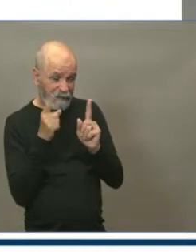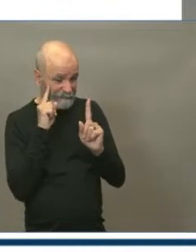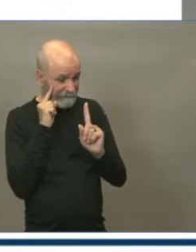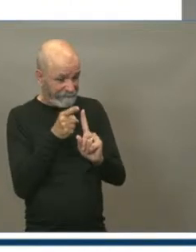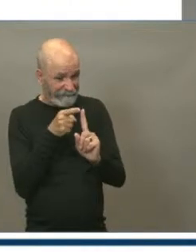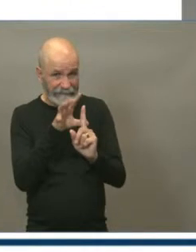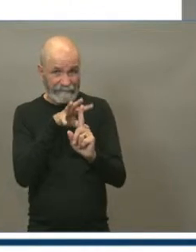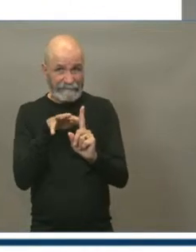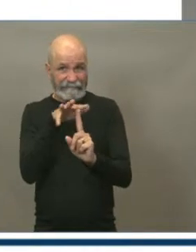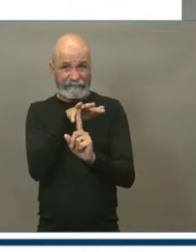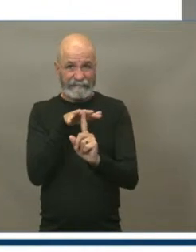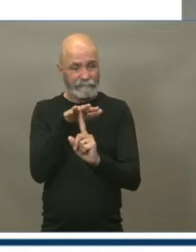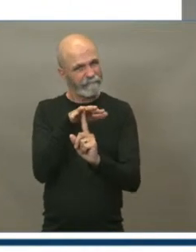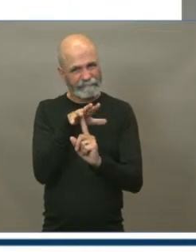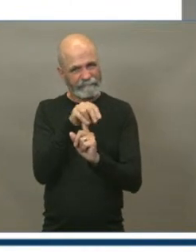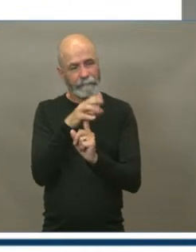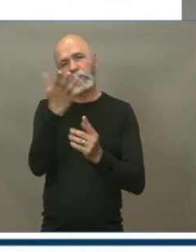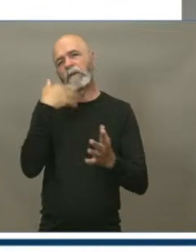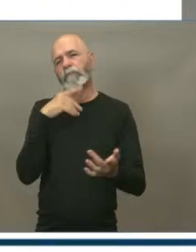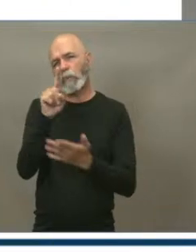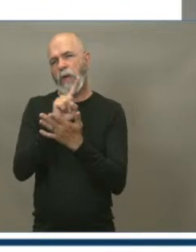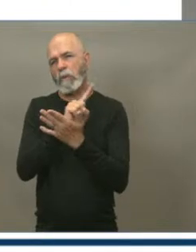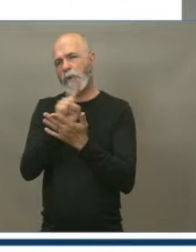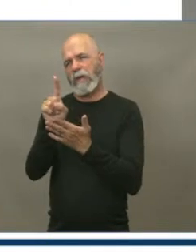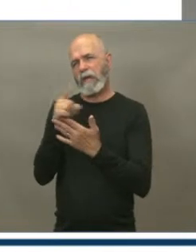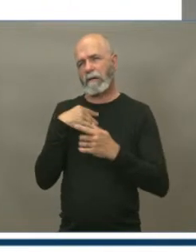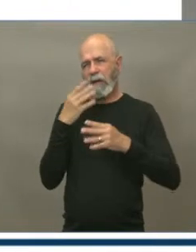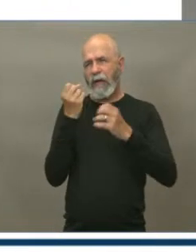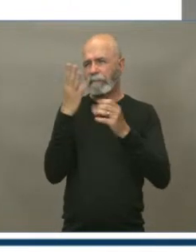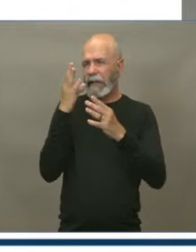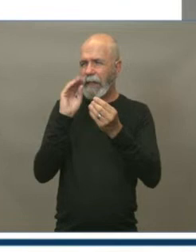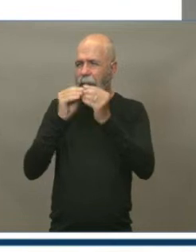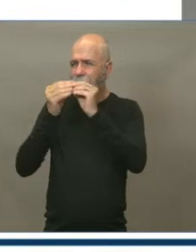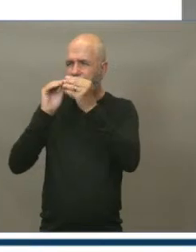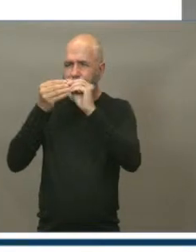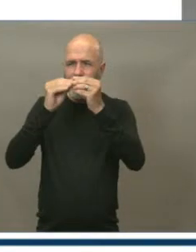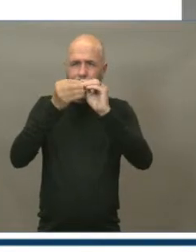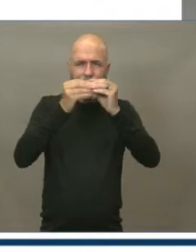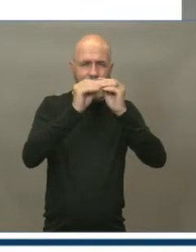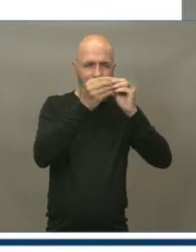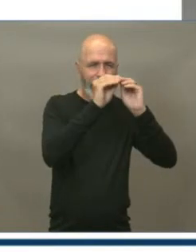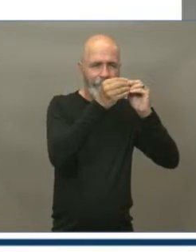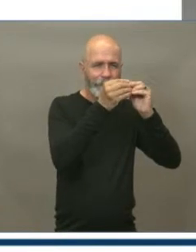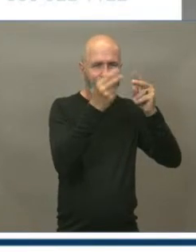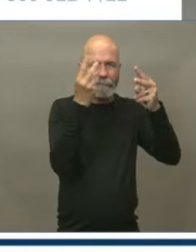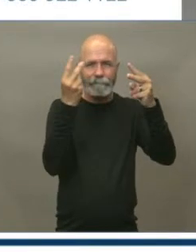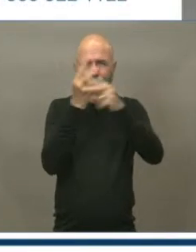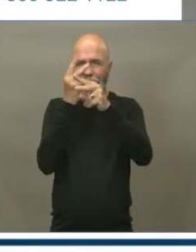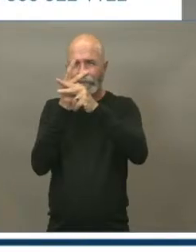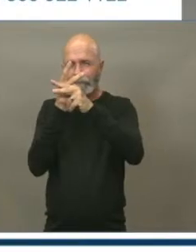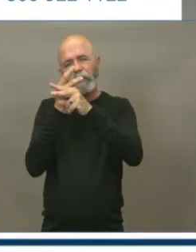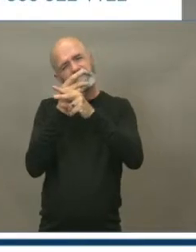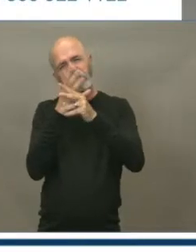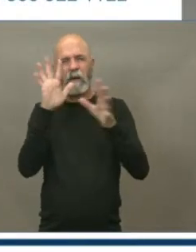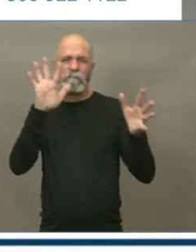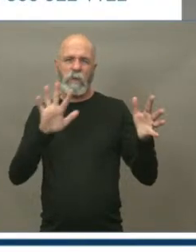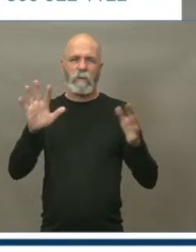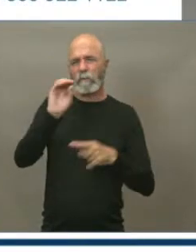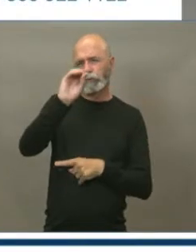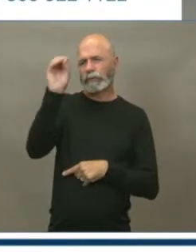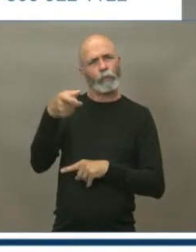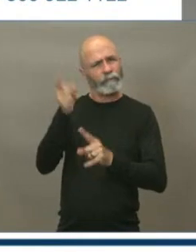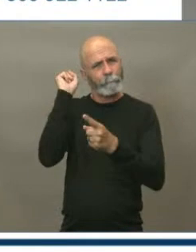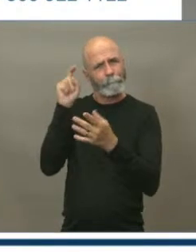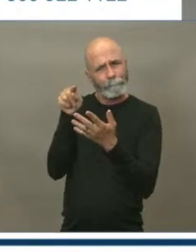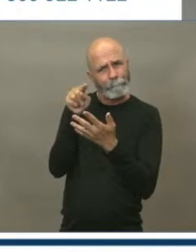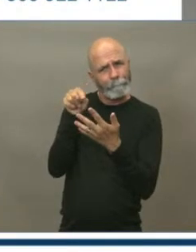of cases. We also look at the context in which those cases are happening. What percent of them can we explain through close contact or travel